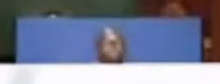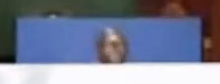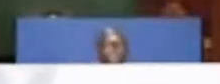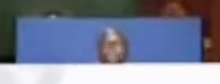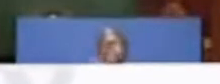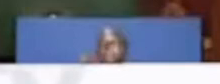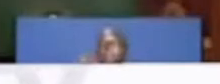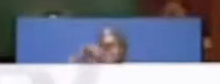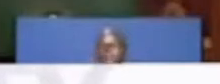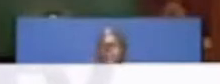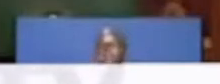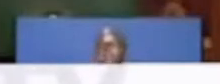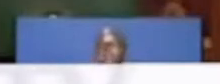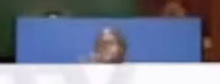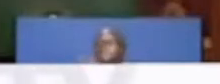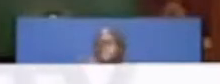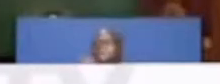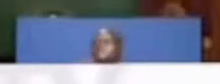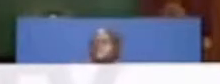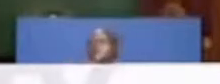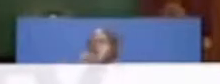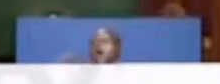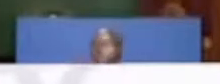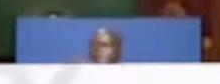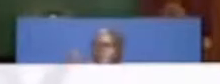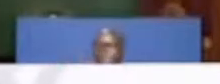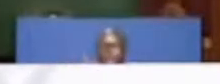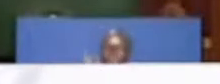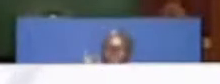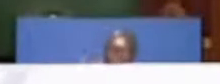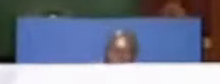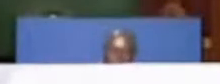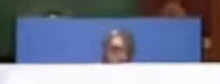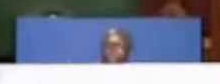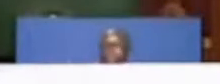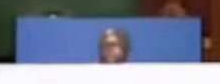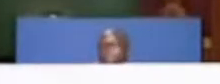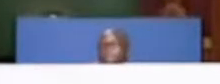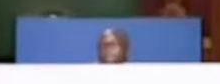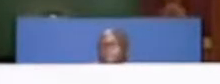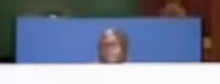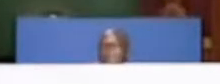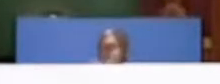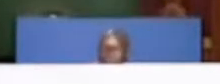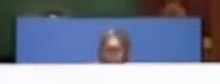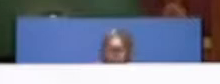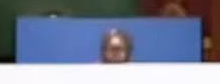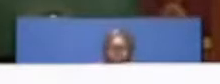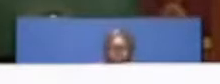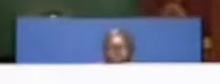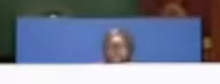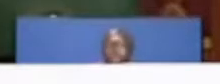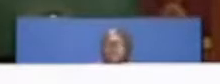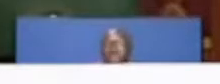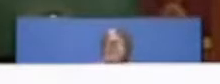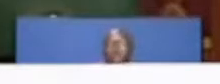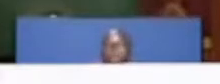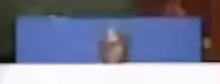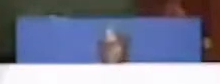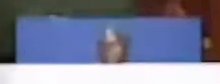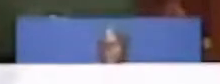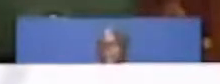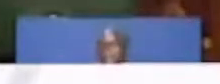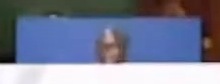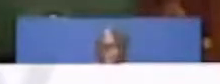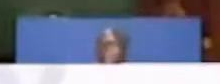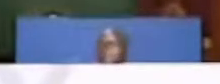take 5 hours to offload their fuel cargo. This means that every terminal will have